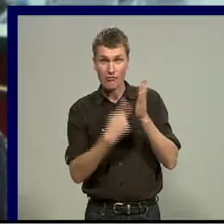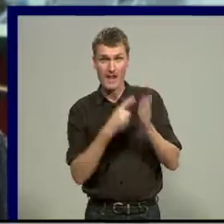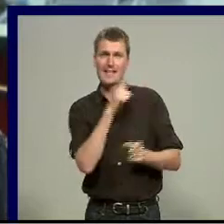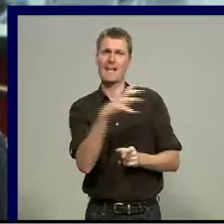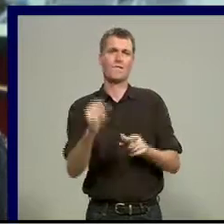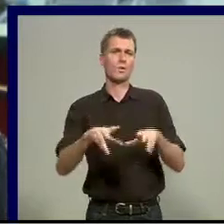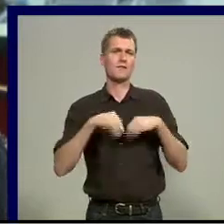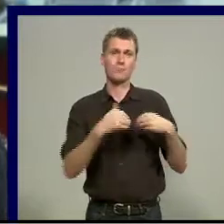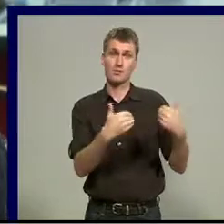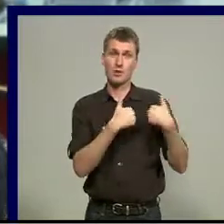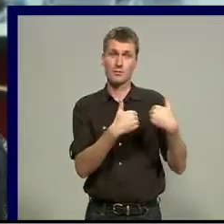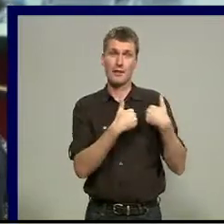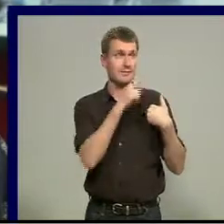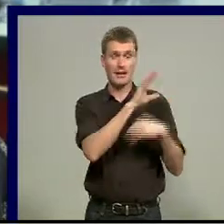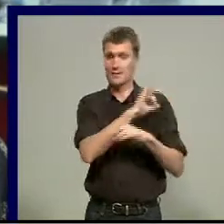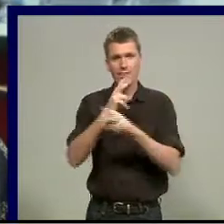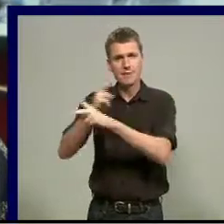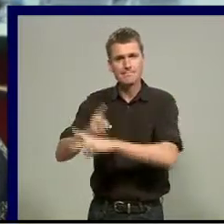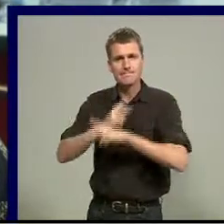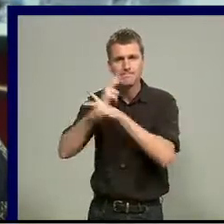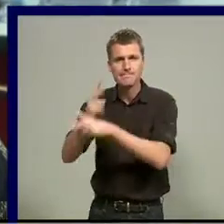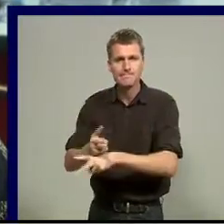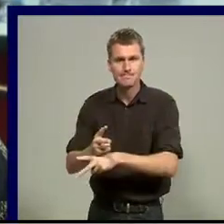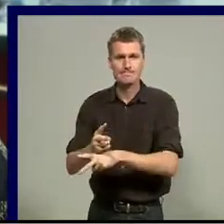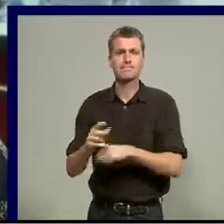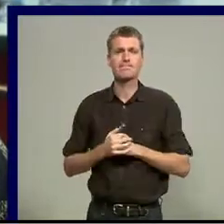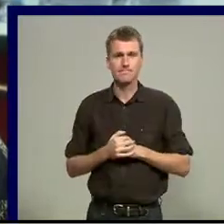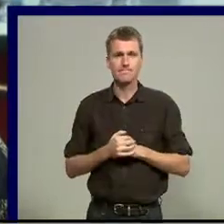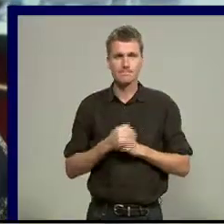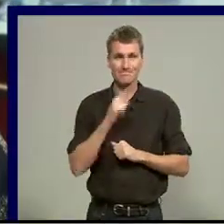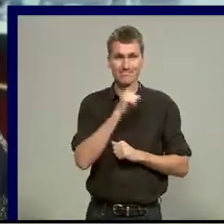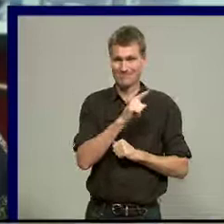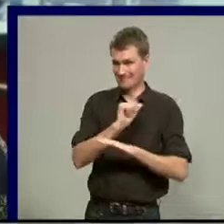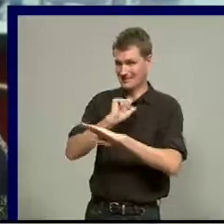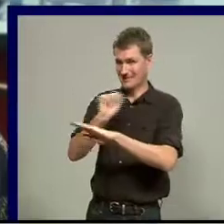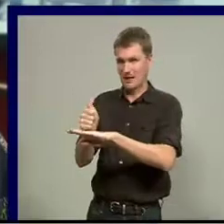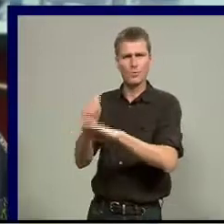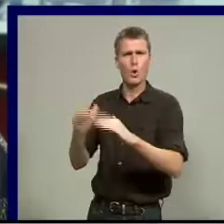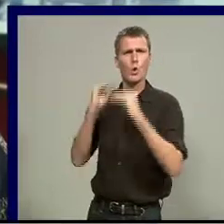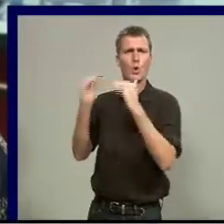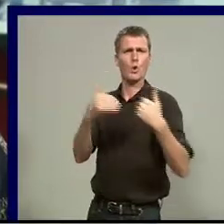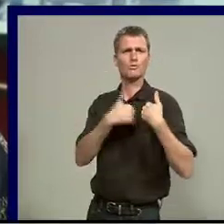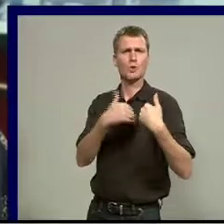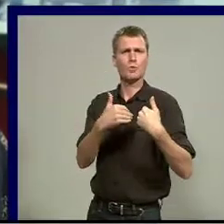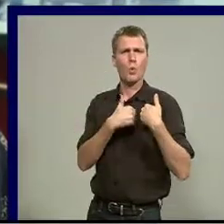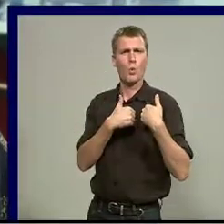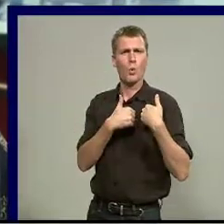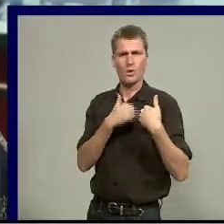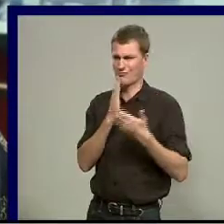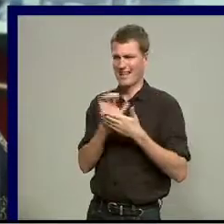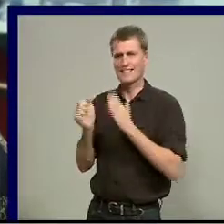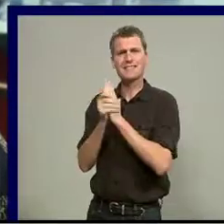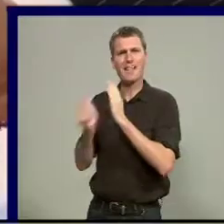responsibility for not overseeing him, and he put him in a far too responsible position for what he